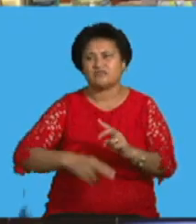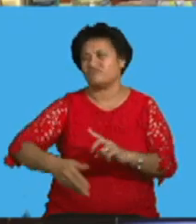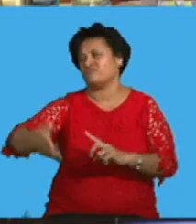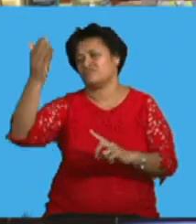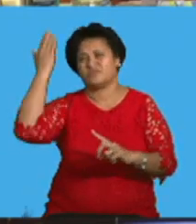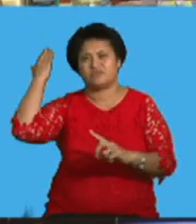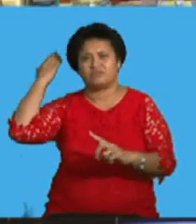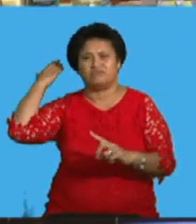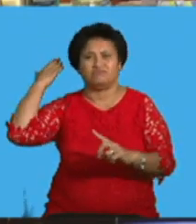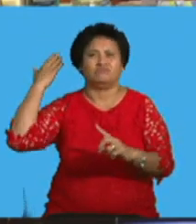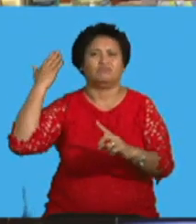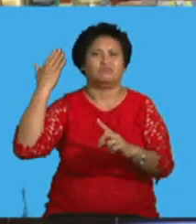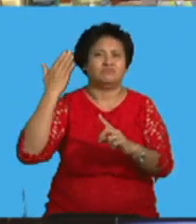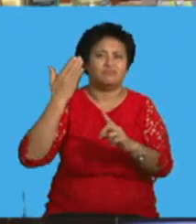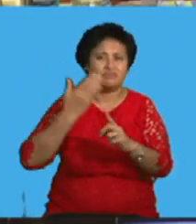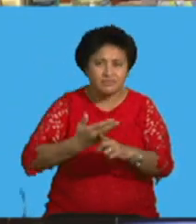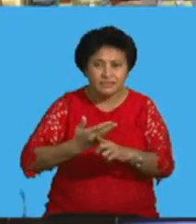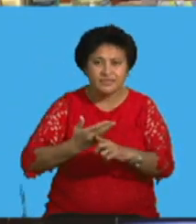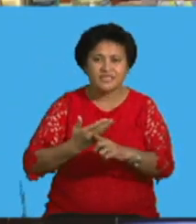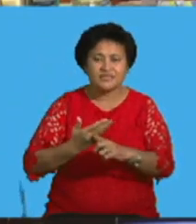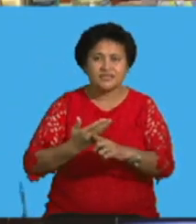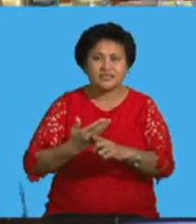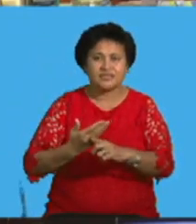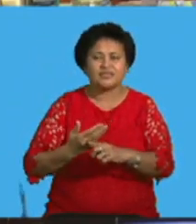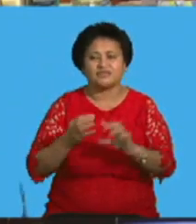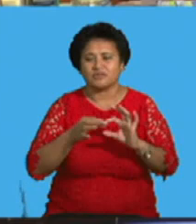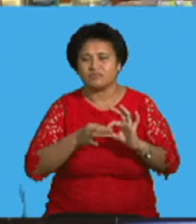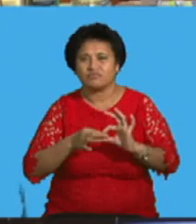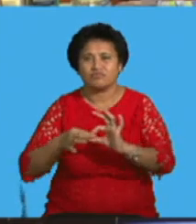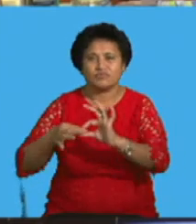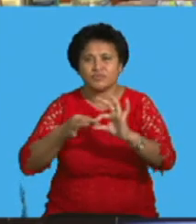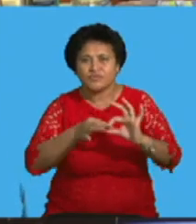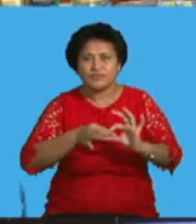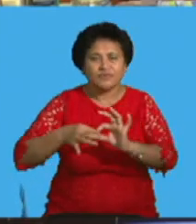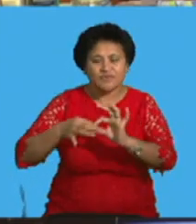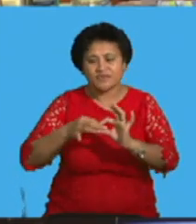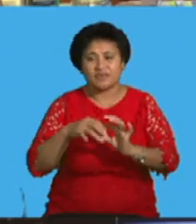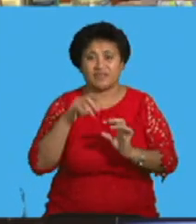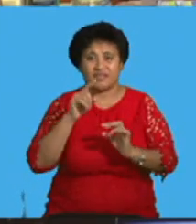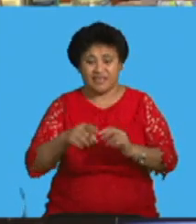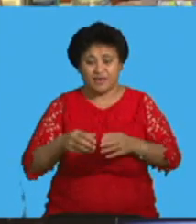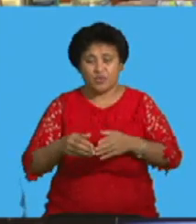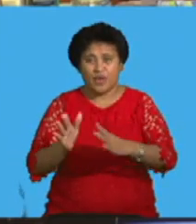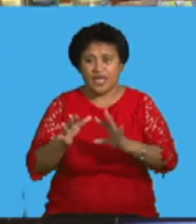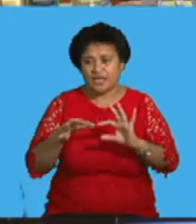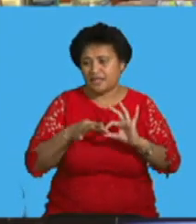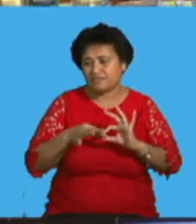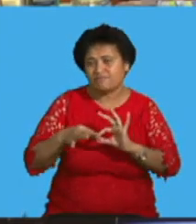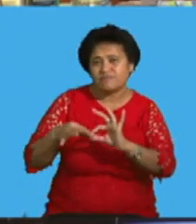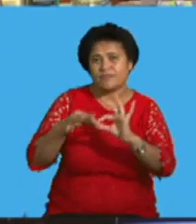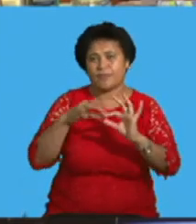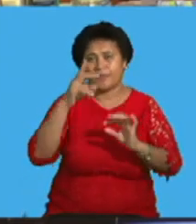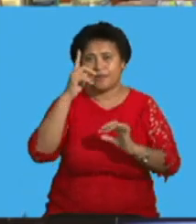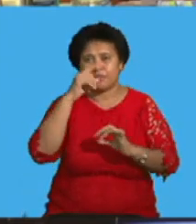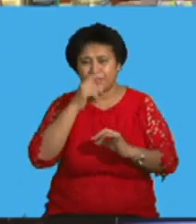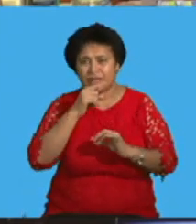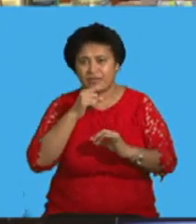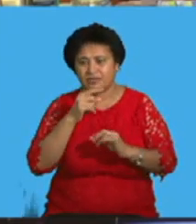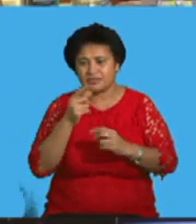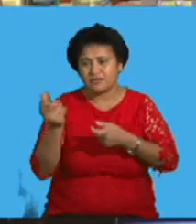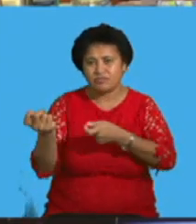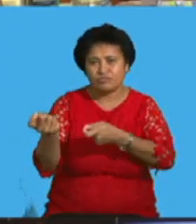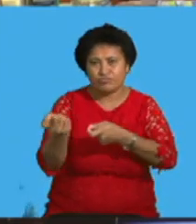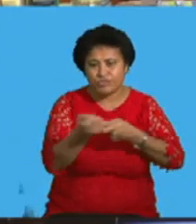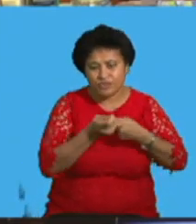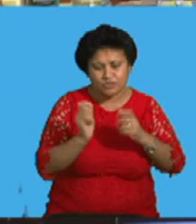business structure which voluntarily unites people and pools their resources to meet common economic, social, and